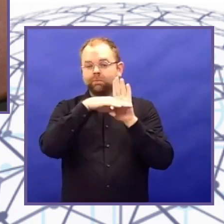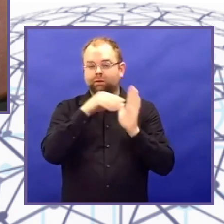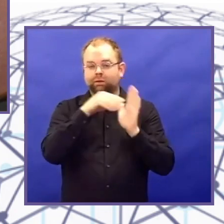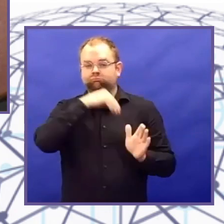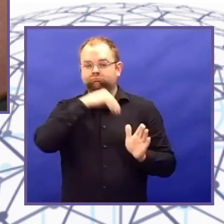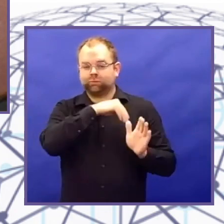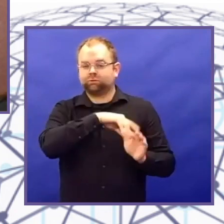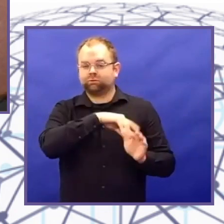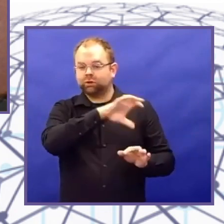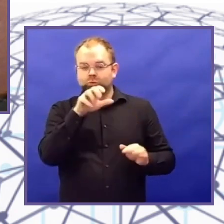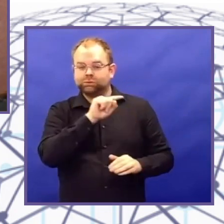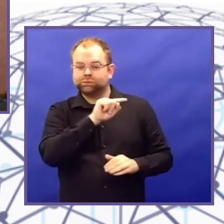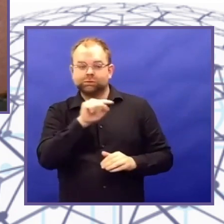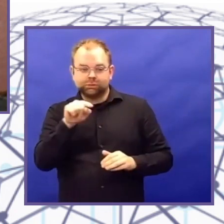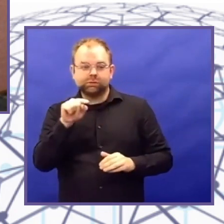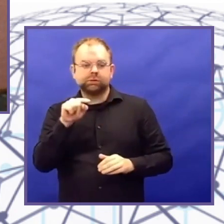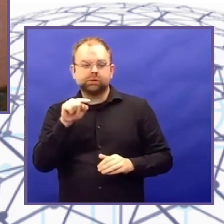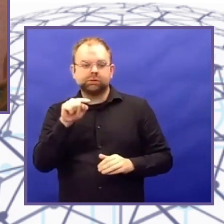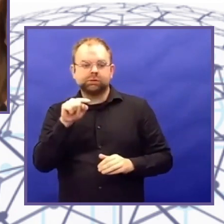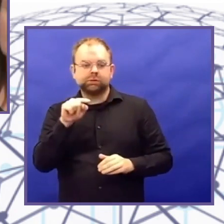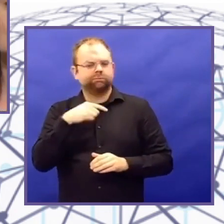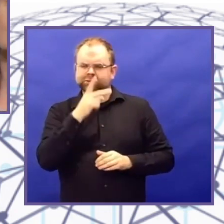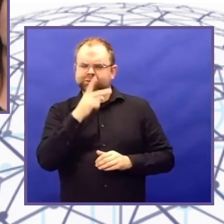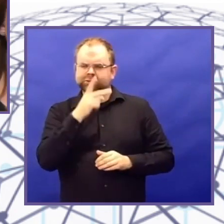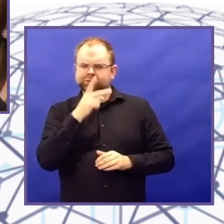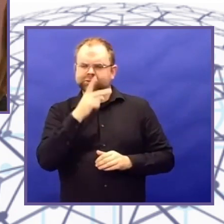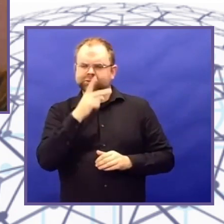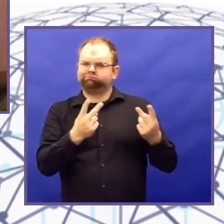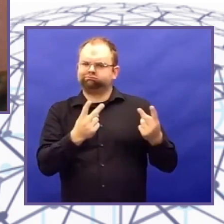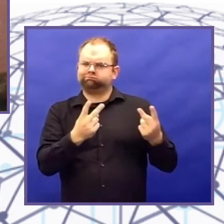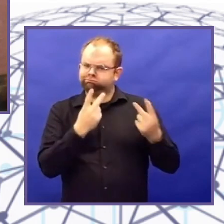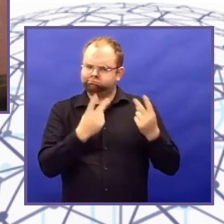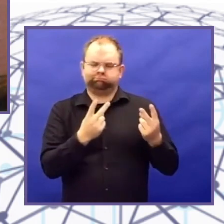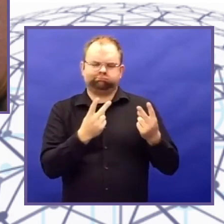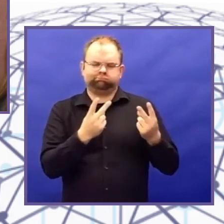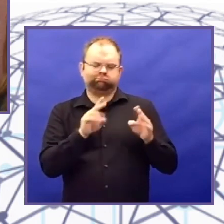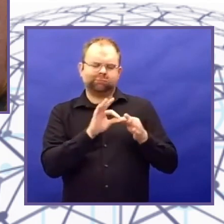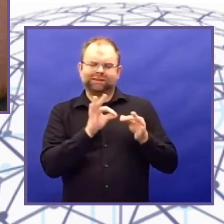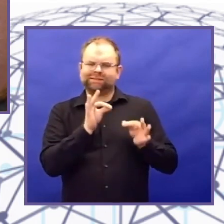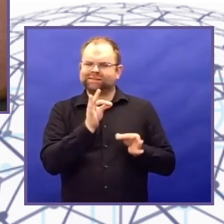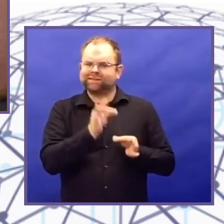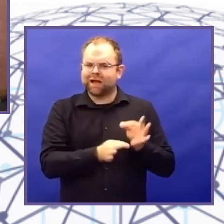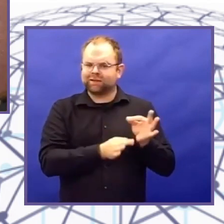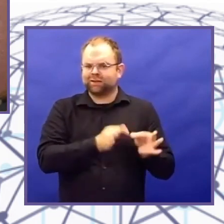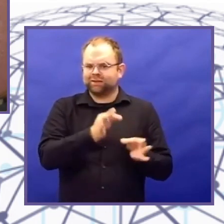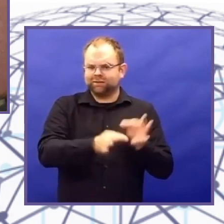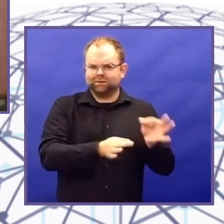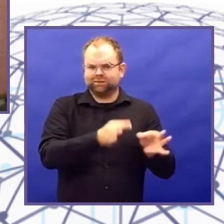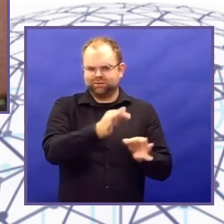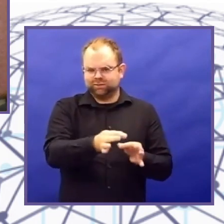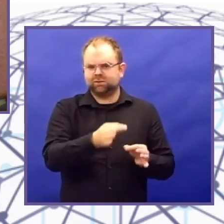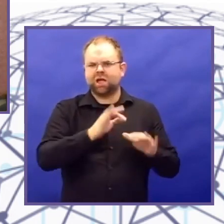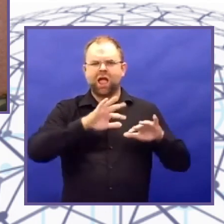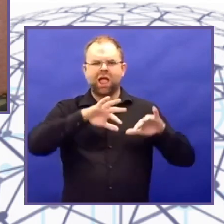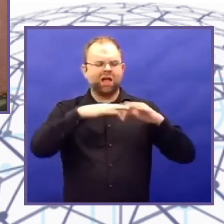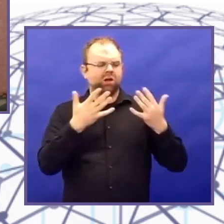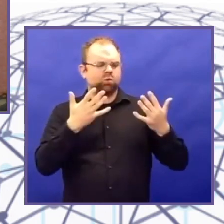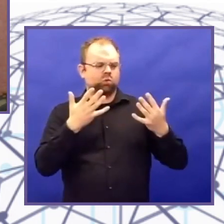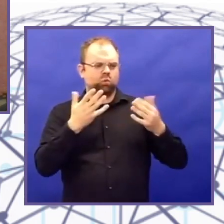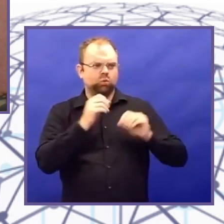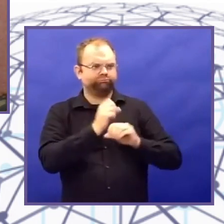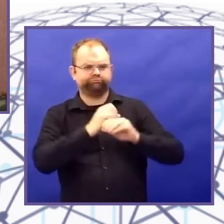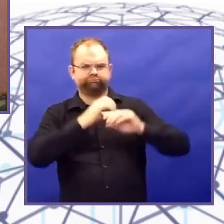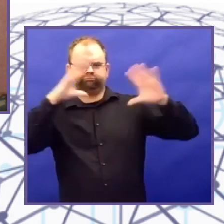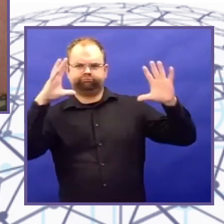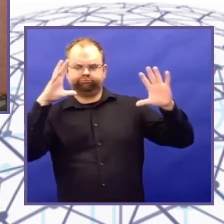really needs hearing aids, needs affordable hearing aids, them to be available,